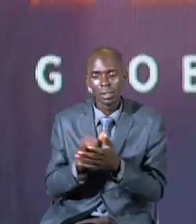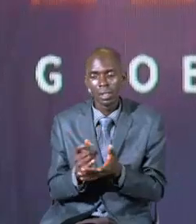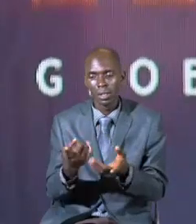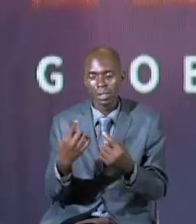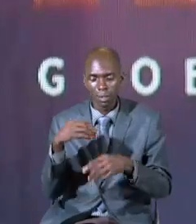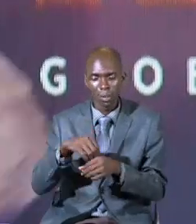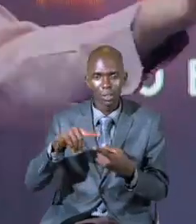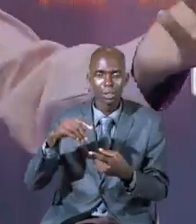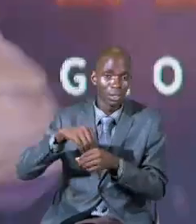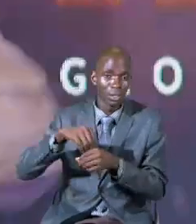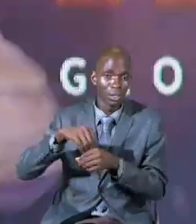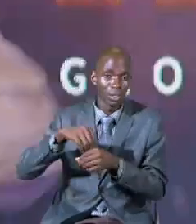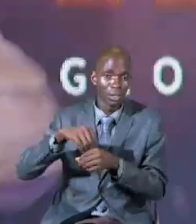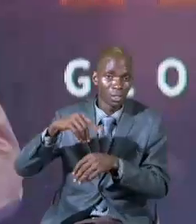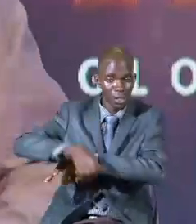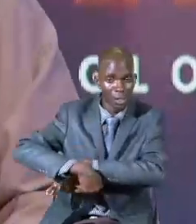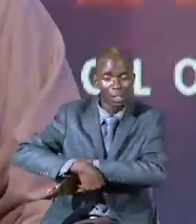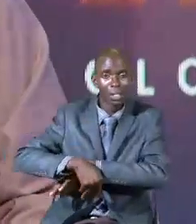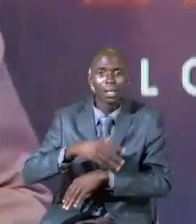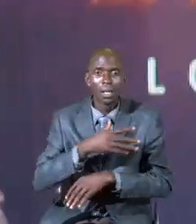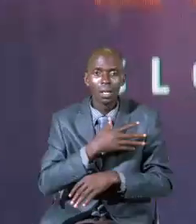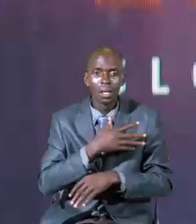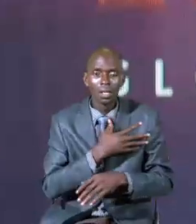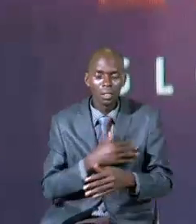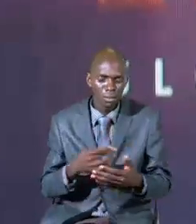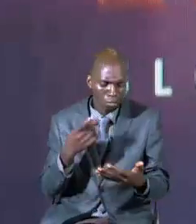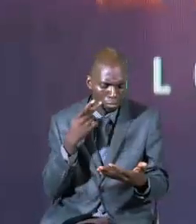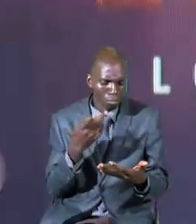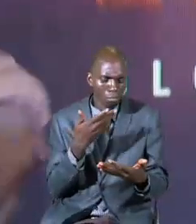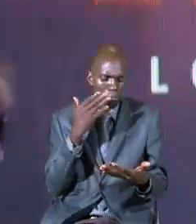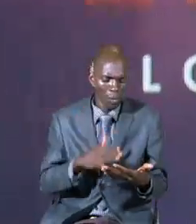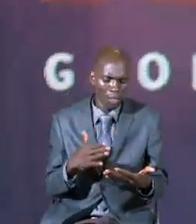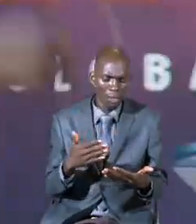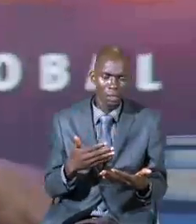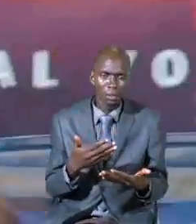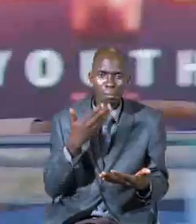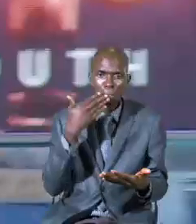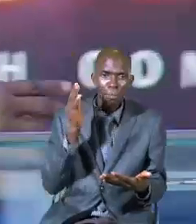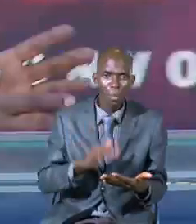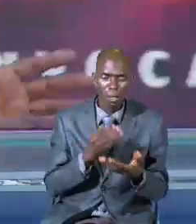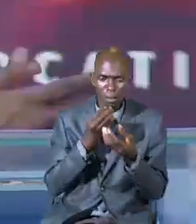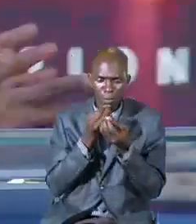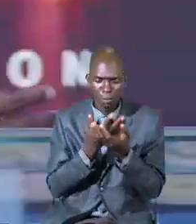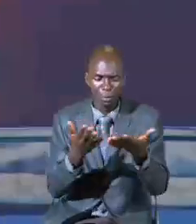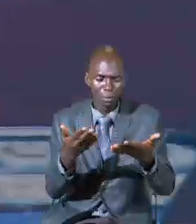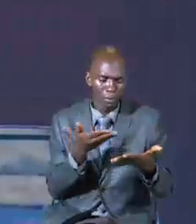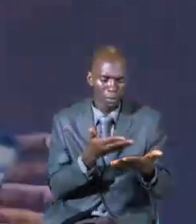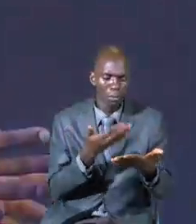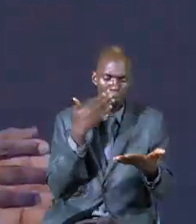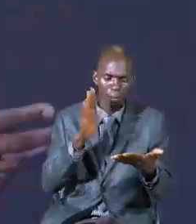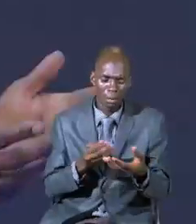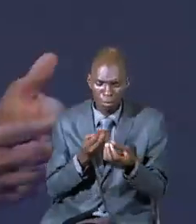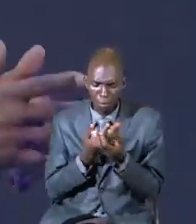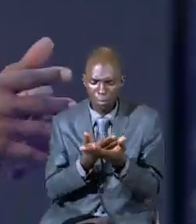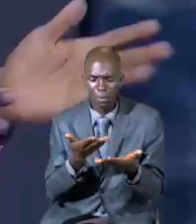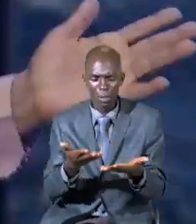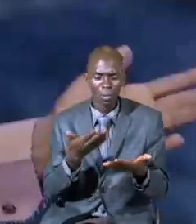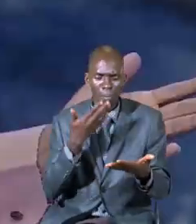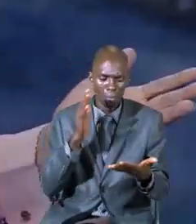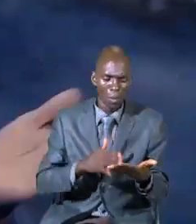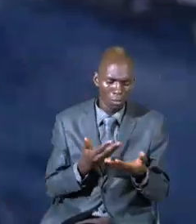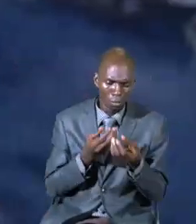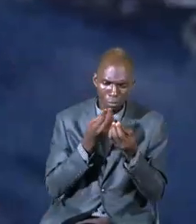night. And he looks at bad news there. Then he goes to, you know, the news section, and he